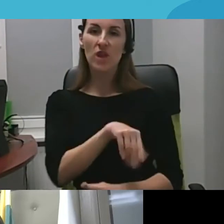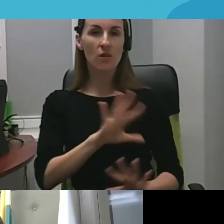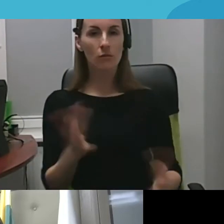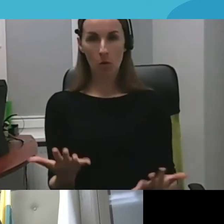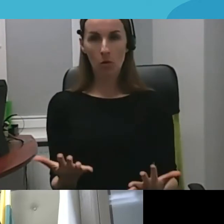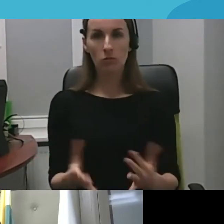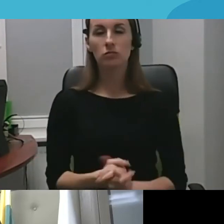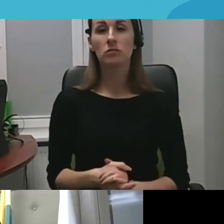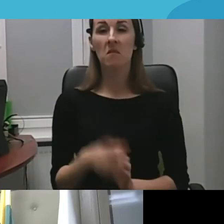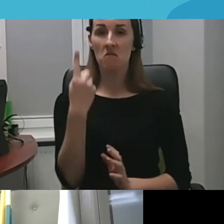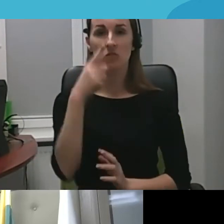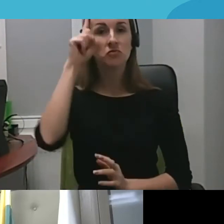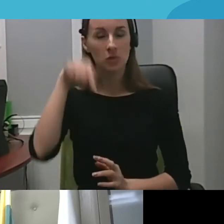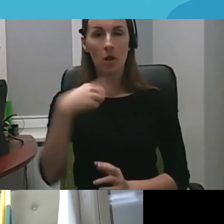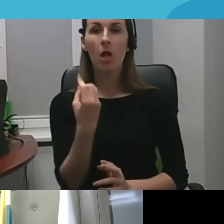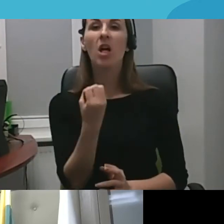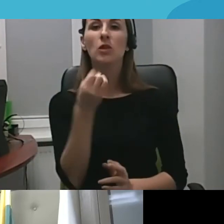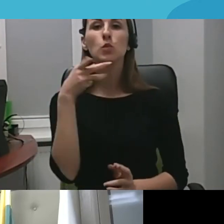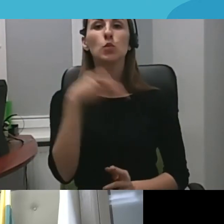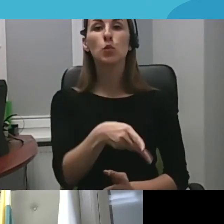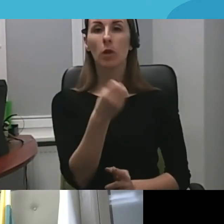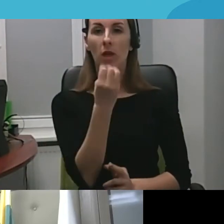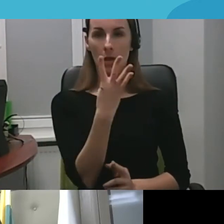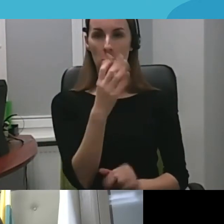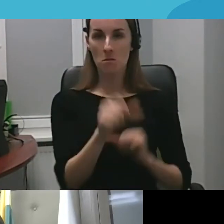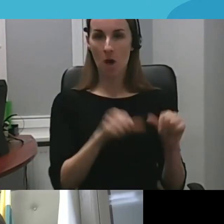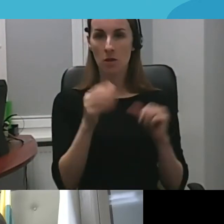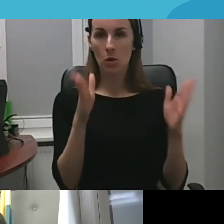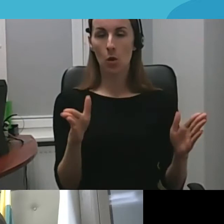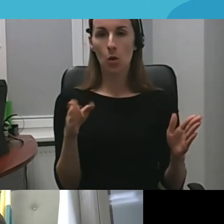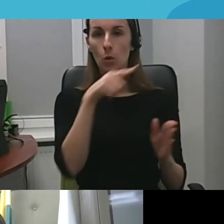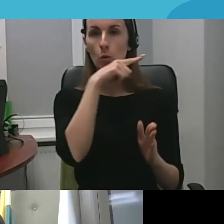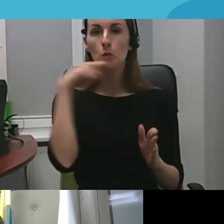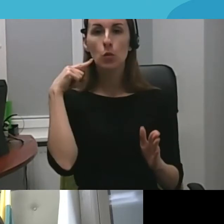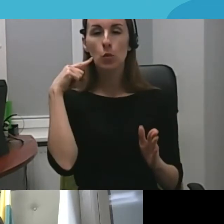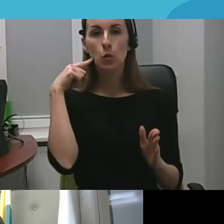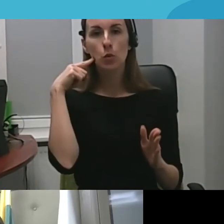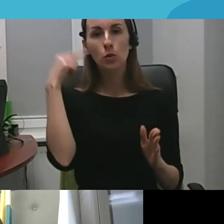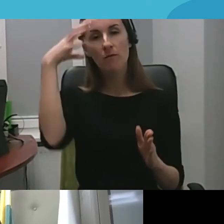2014, that is the Constitutional Court of the Russian Federation, who just